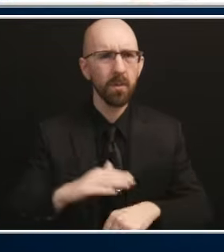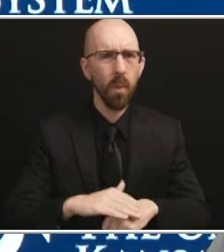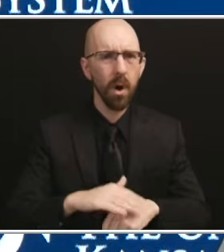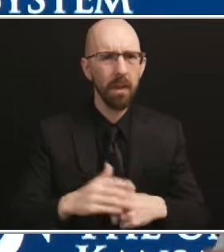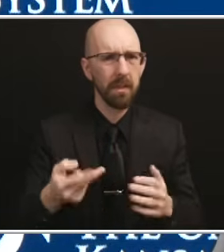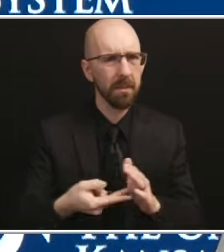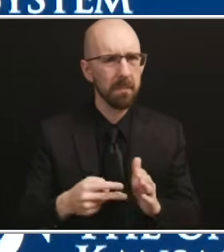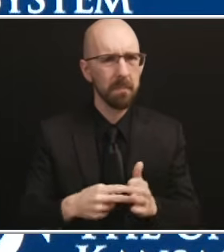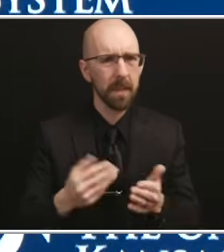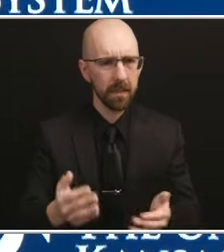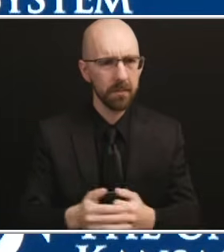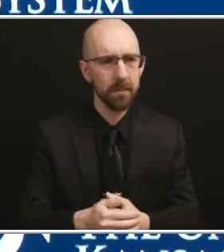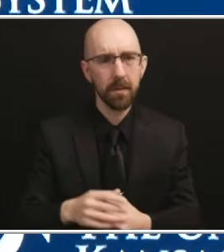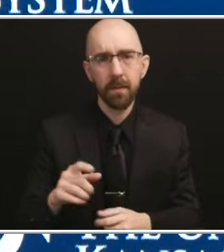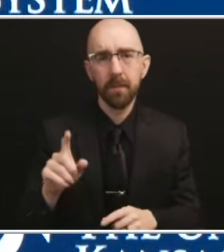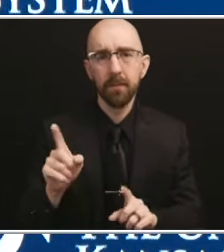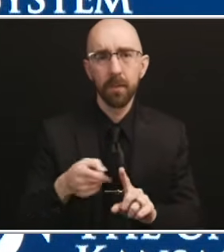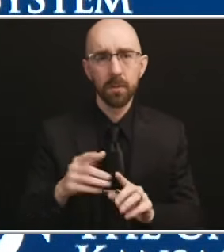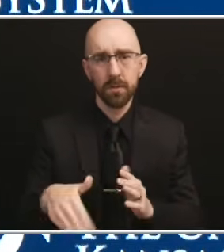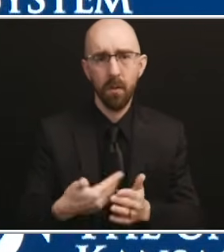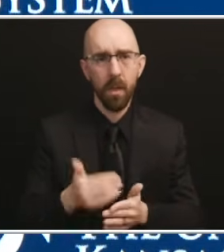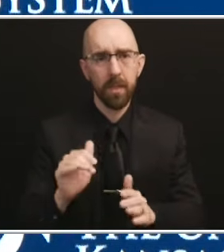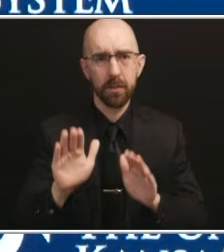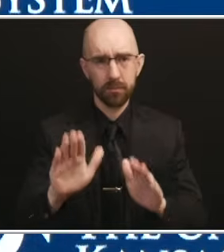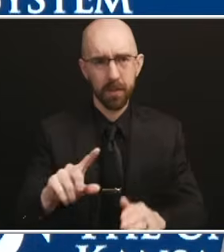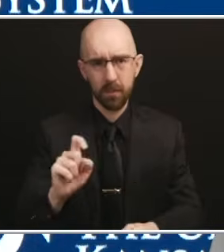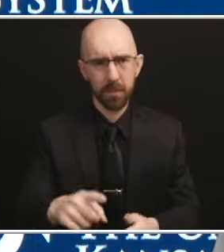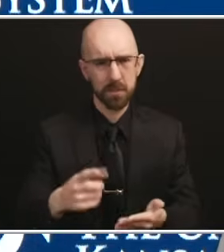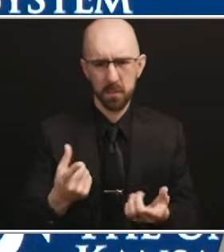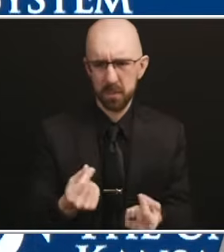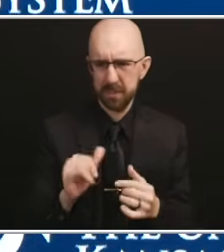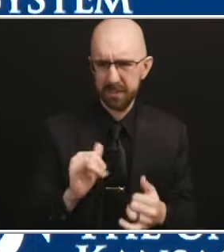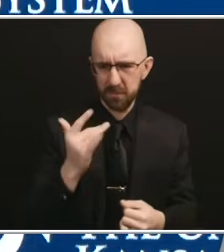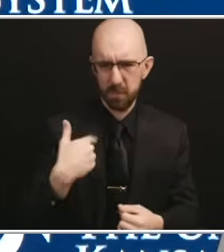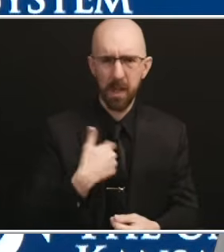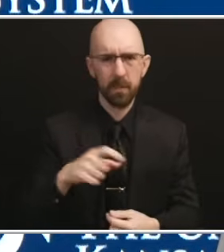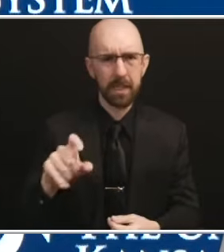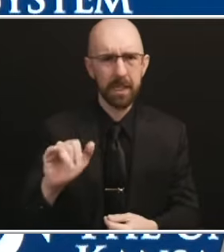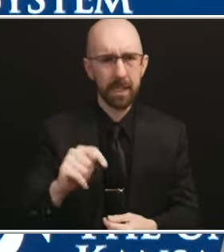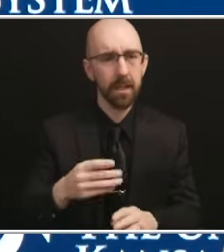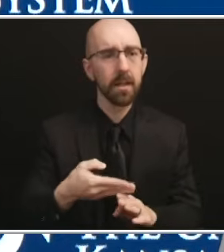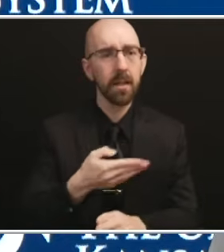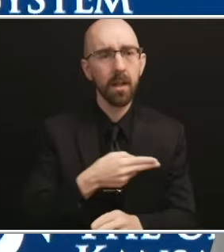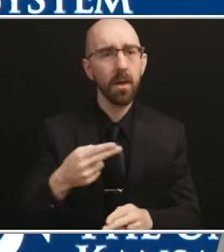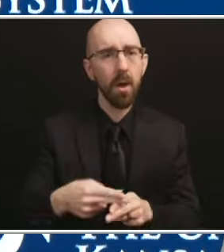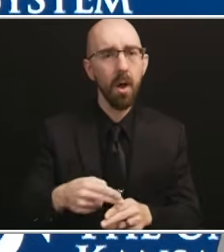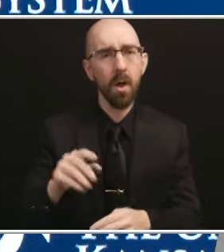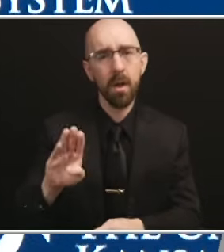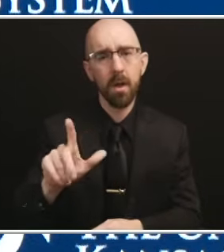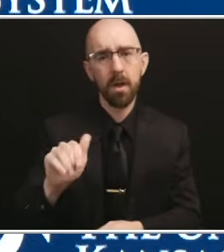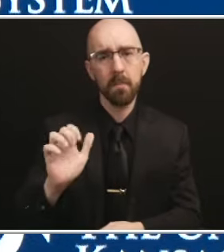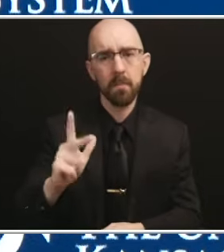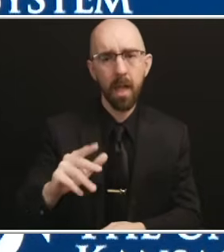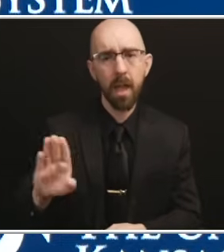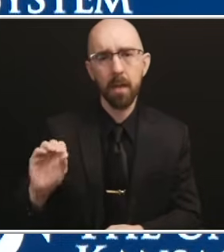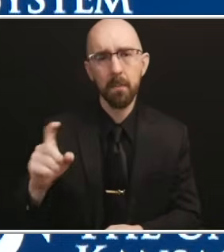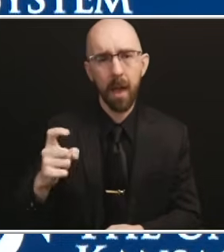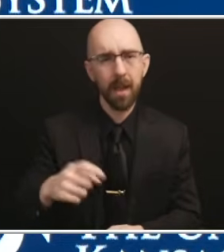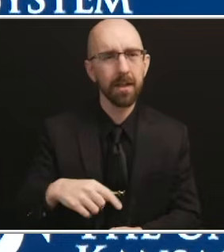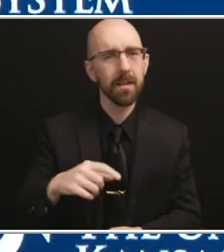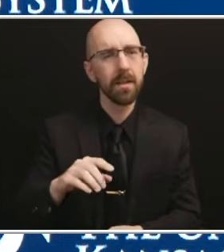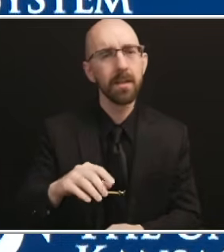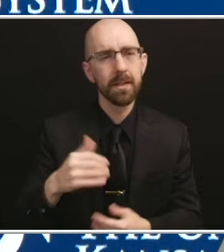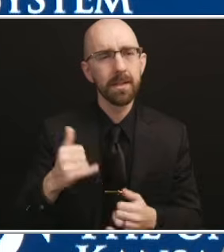first of all, I think that's a great question. Like, what is this? Why do we need it? So it used to be called a black box warning. We still call it black